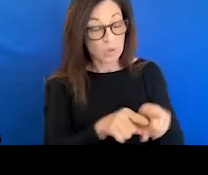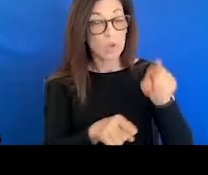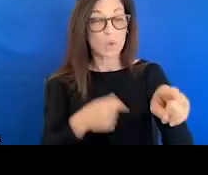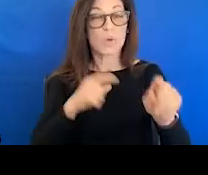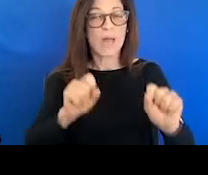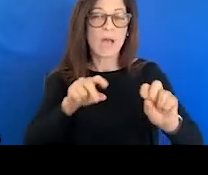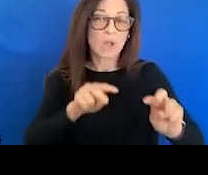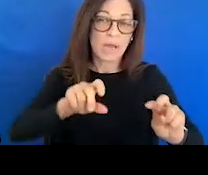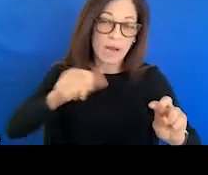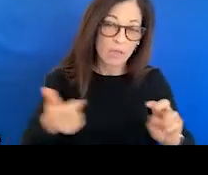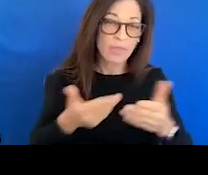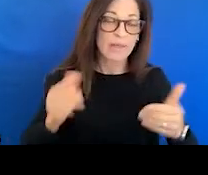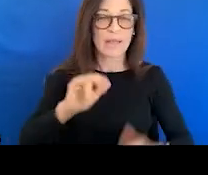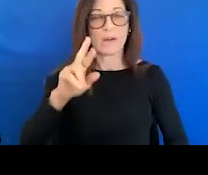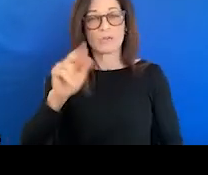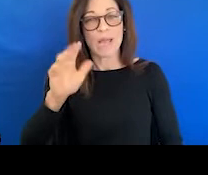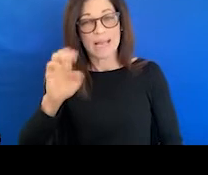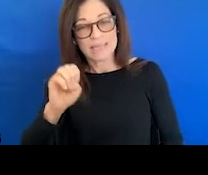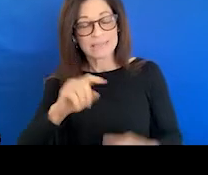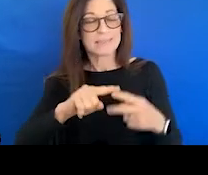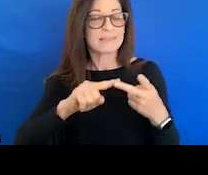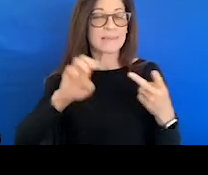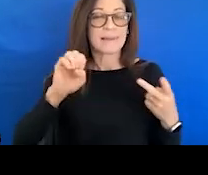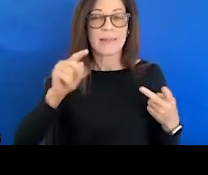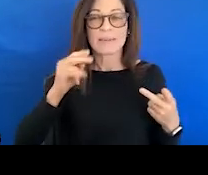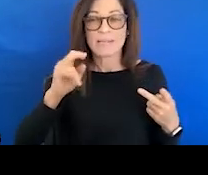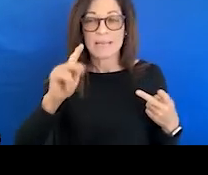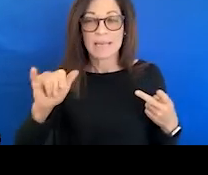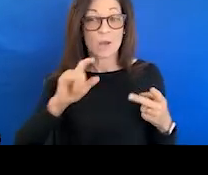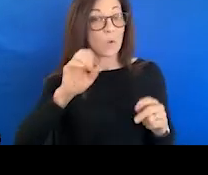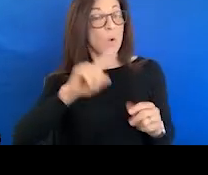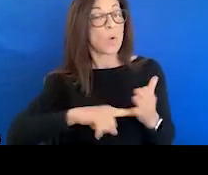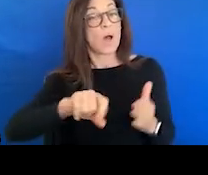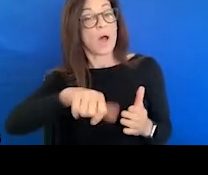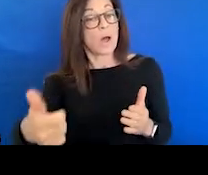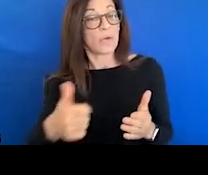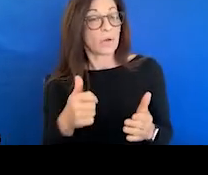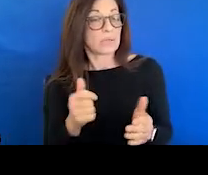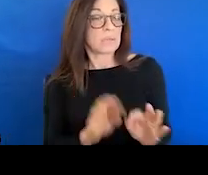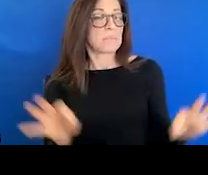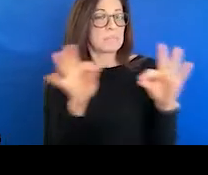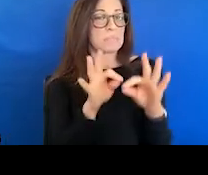metrics like race and ethnicity, or whatever else might be relevant to the